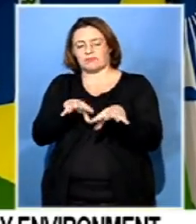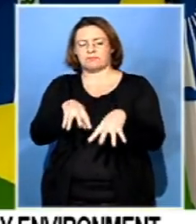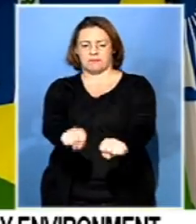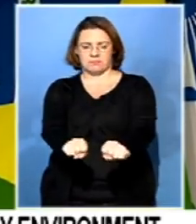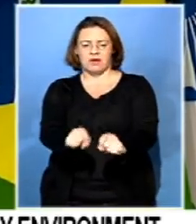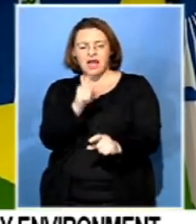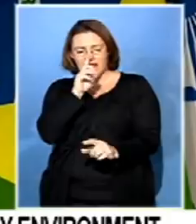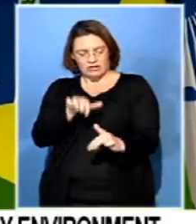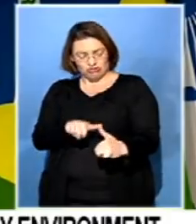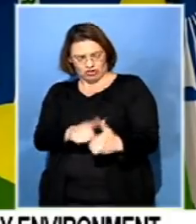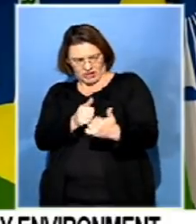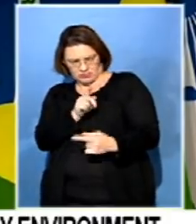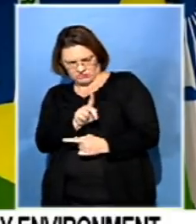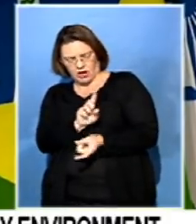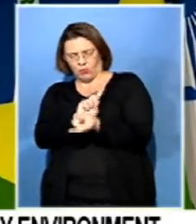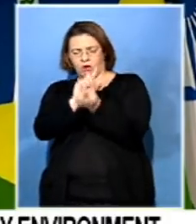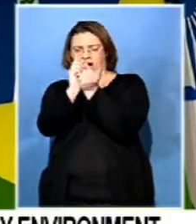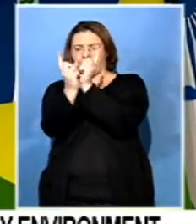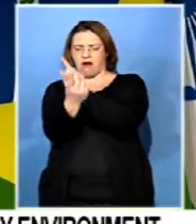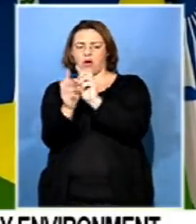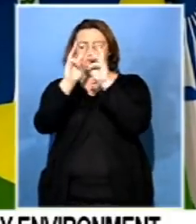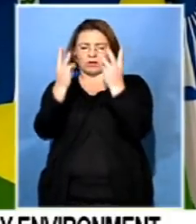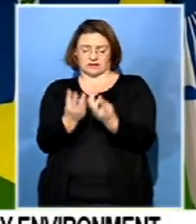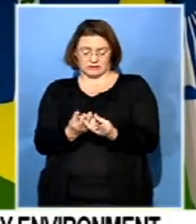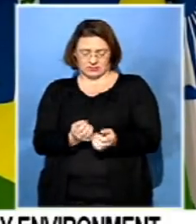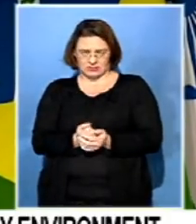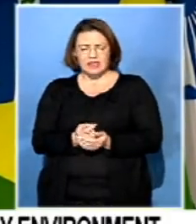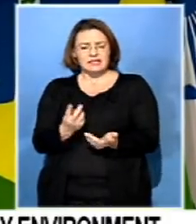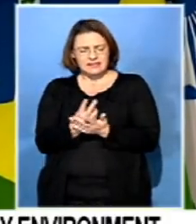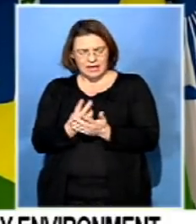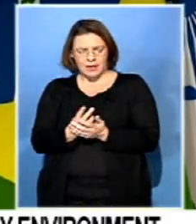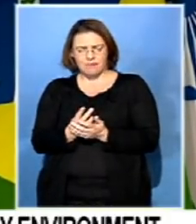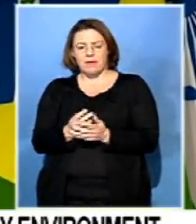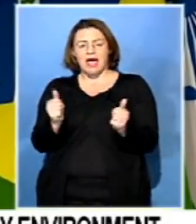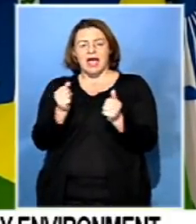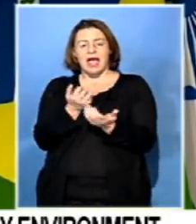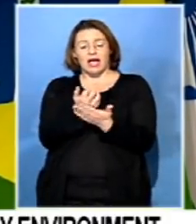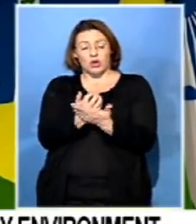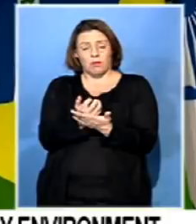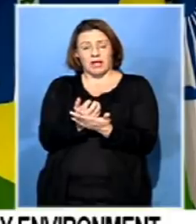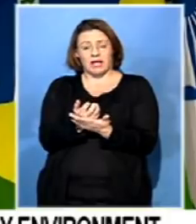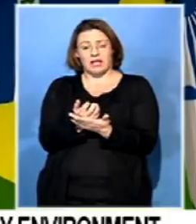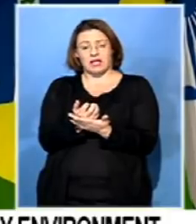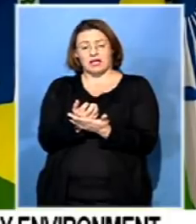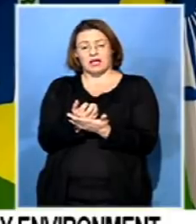and meet challenges in a changing world and enrich the BRICS economic partnership strategy.